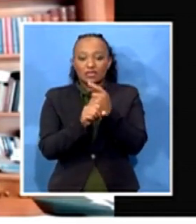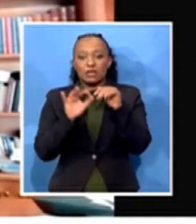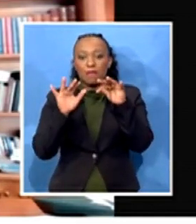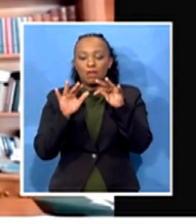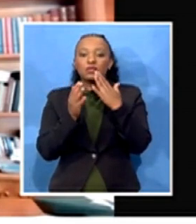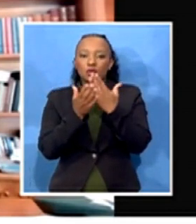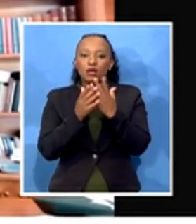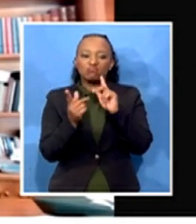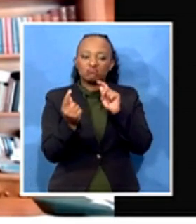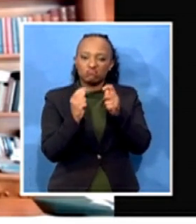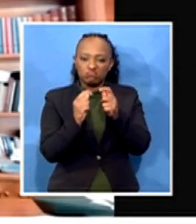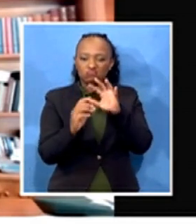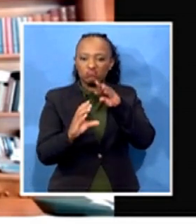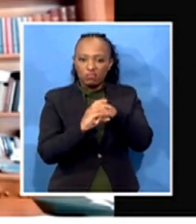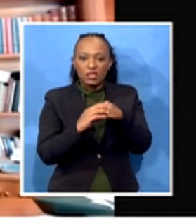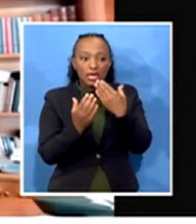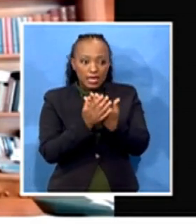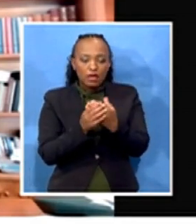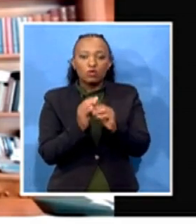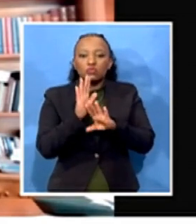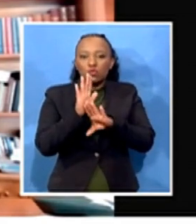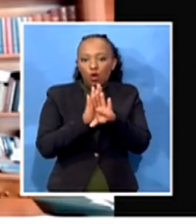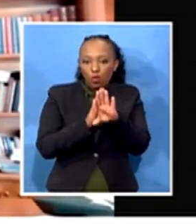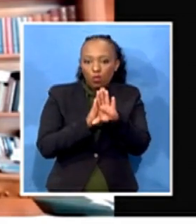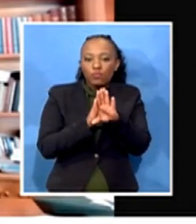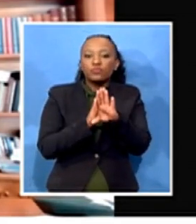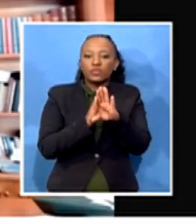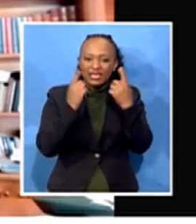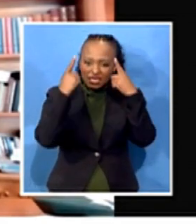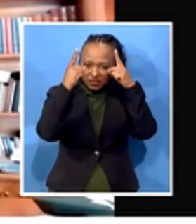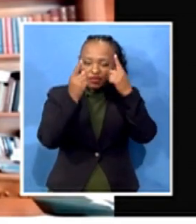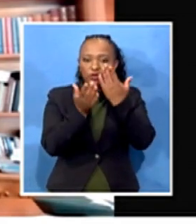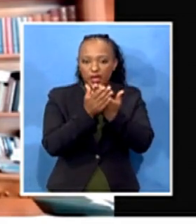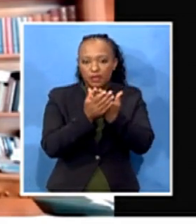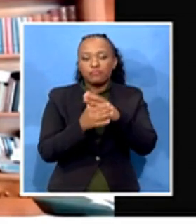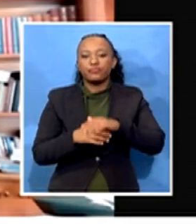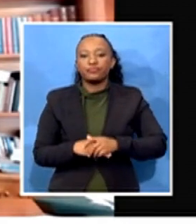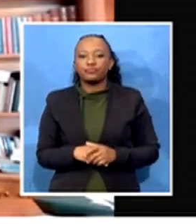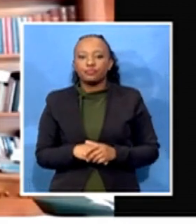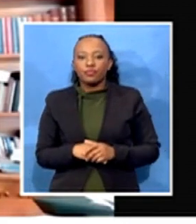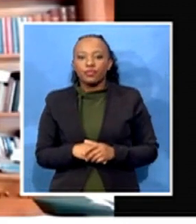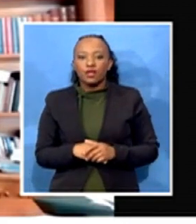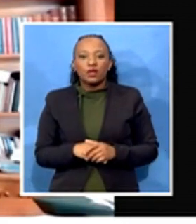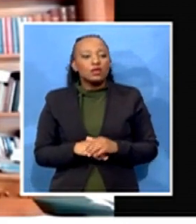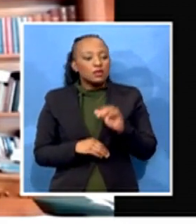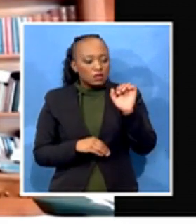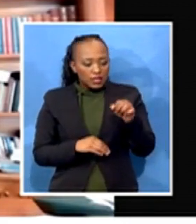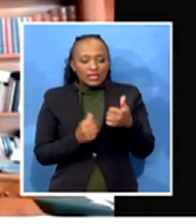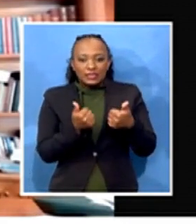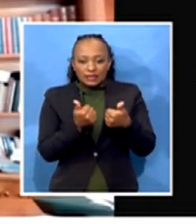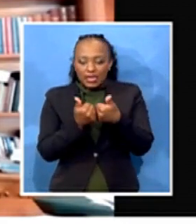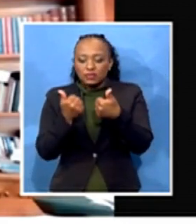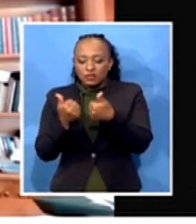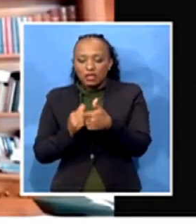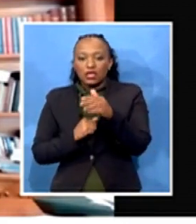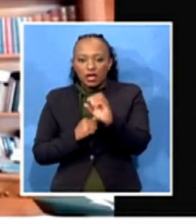thrive. At the heart of all our endeavors is the formalization, the